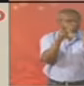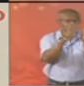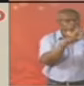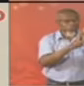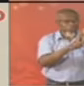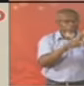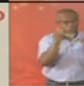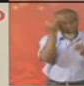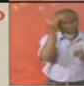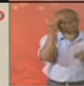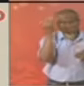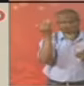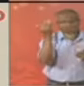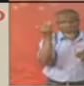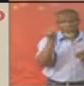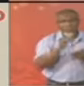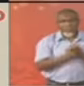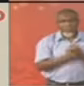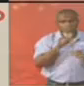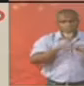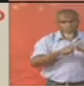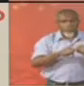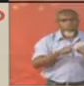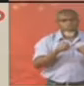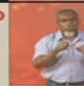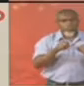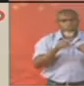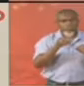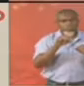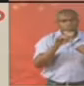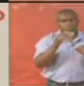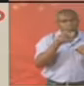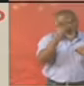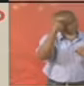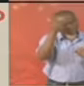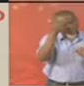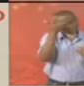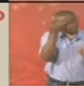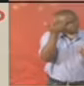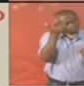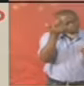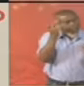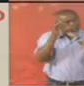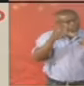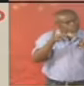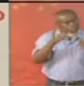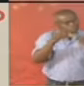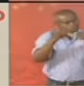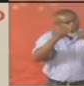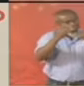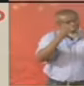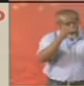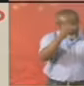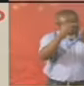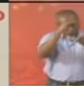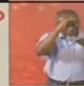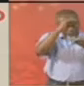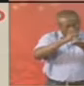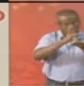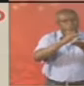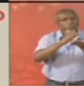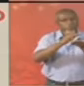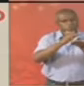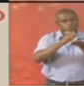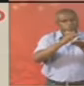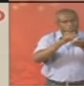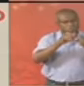how the behaviors that we're advocating help to reduce risk. And we're going to continue to do that. We are thankful for the points